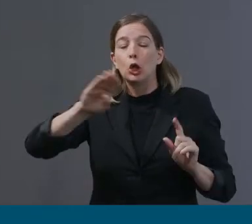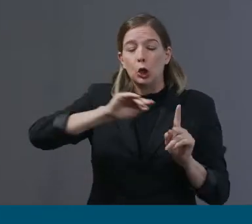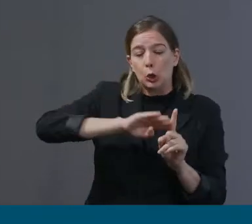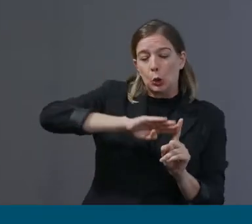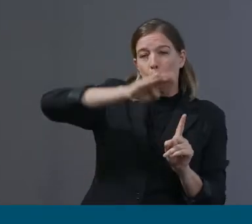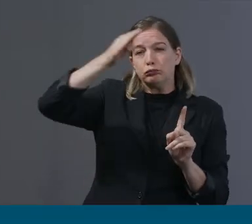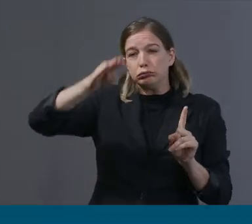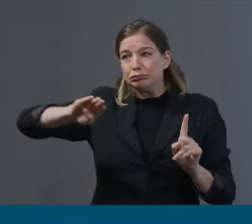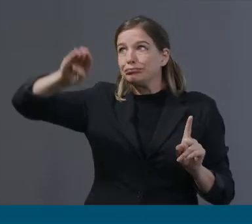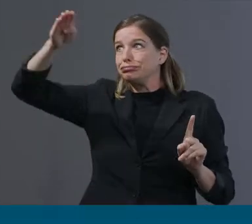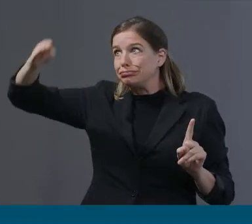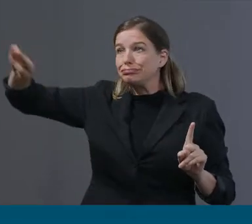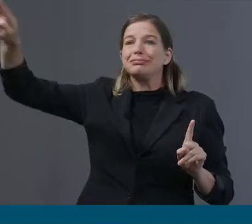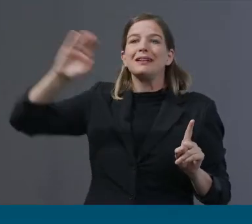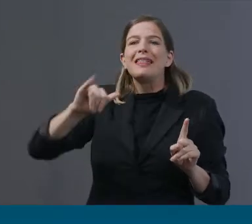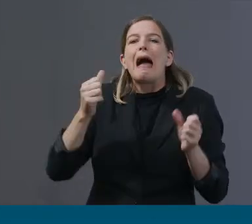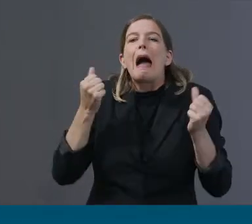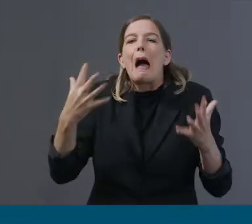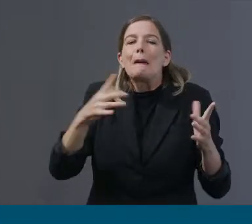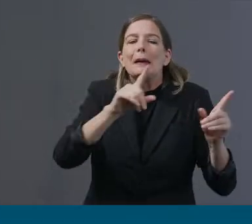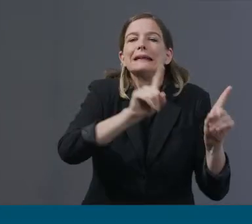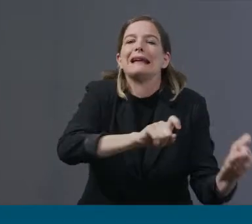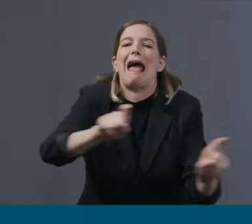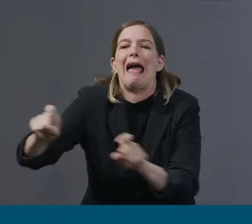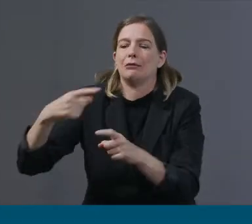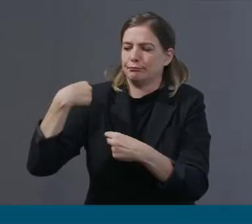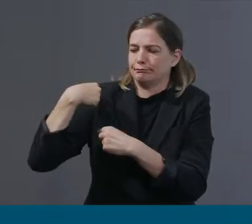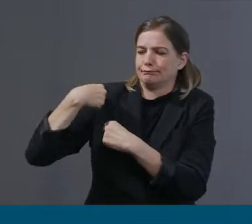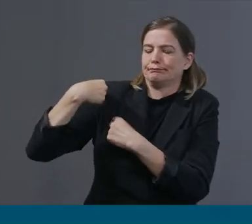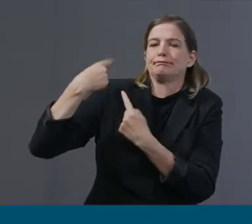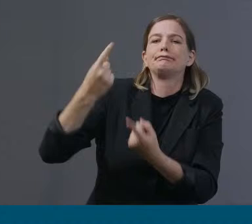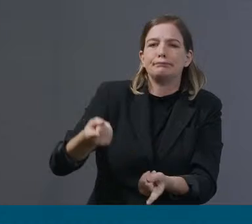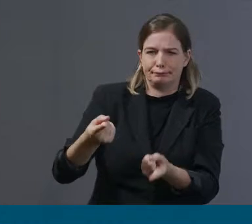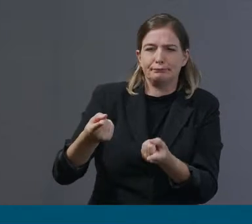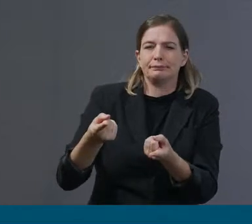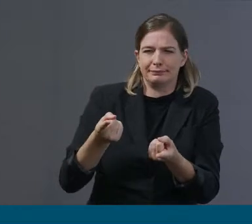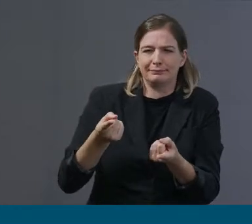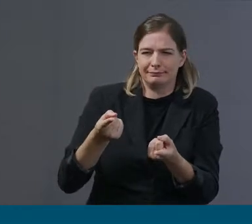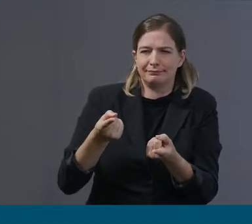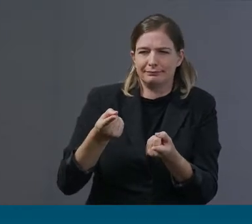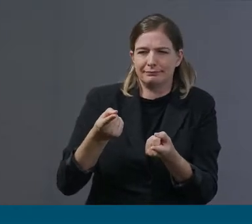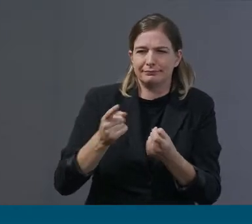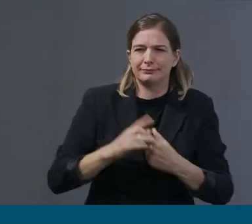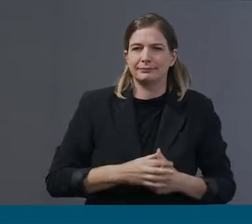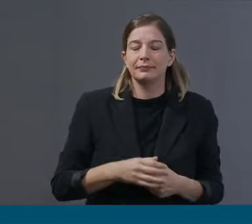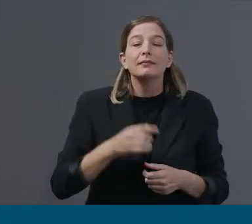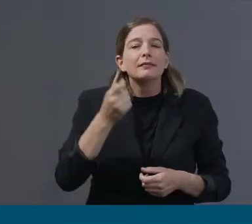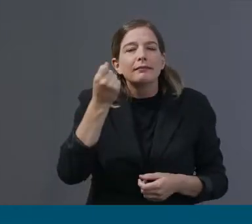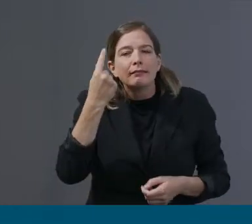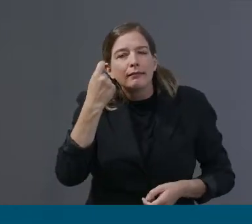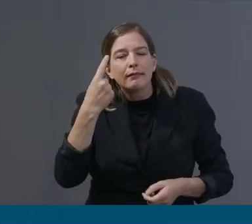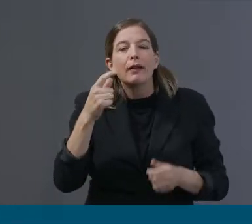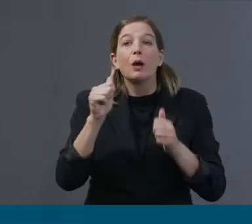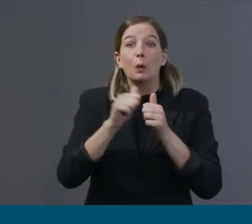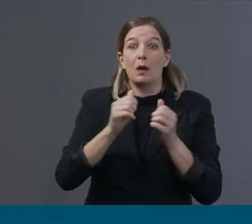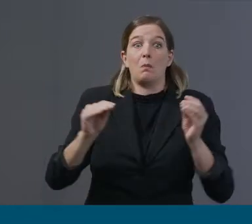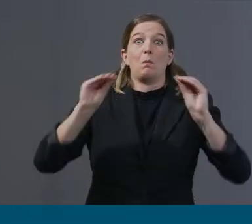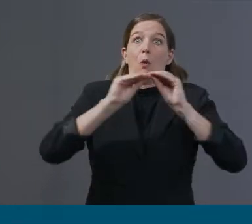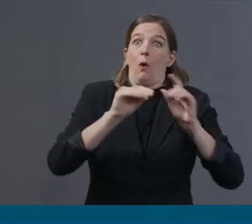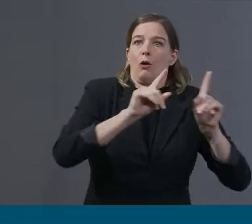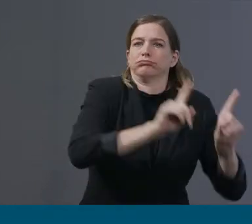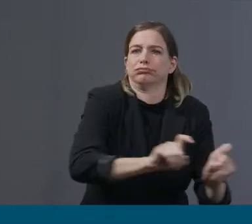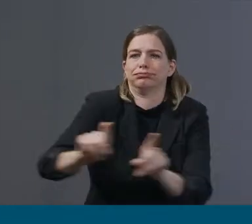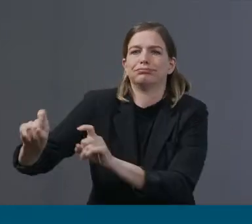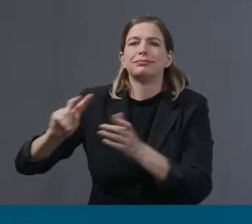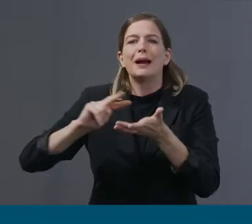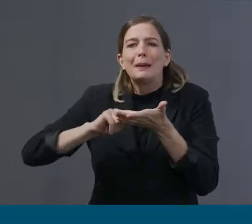mountain of testing and increase has taken place. With increased testing, there are increased cases.